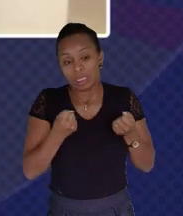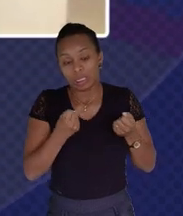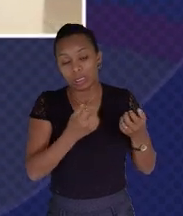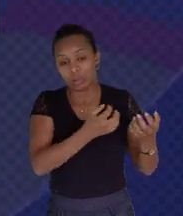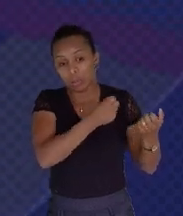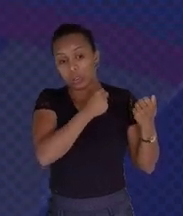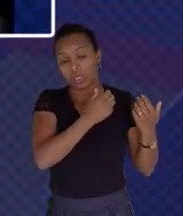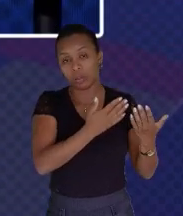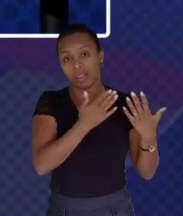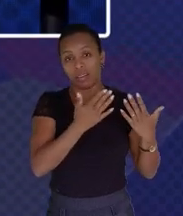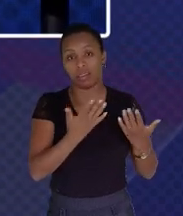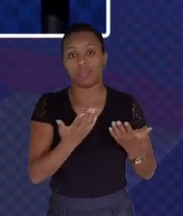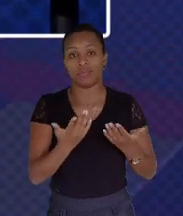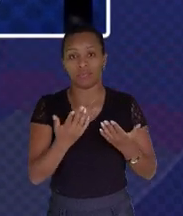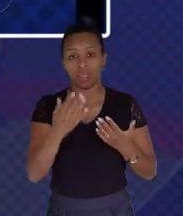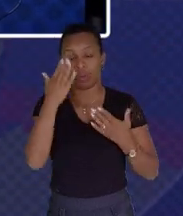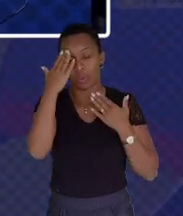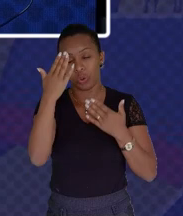A